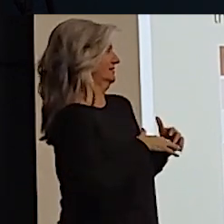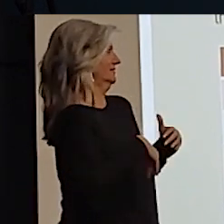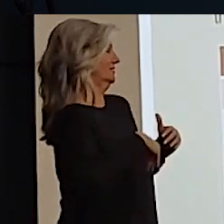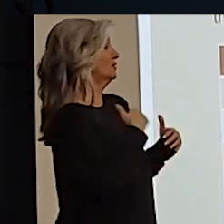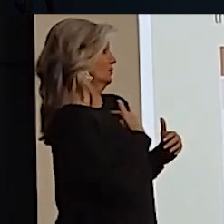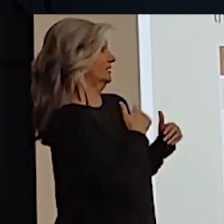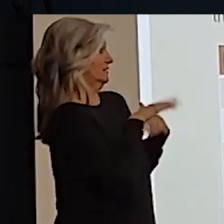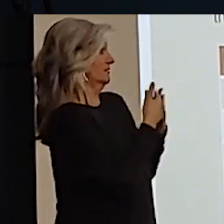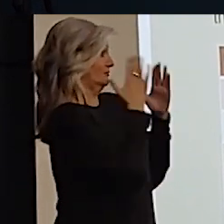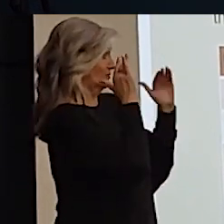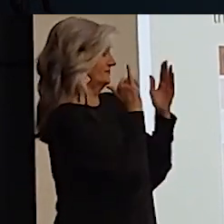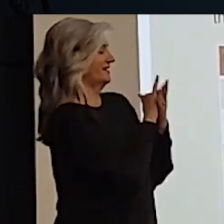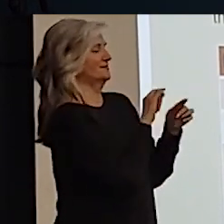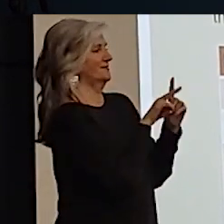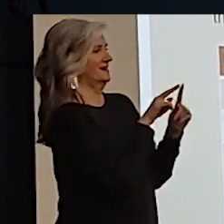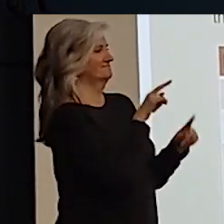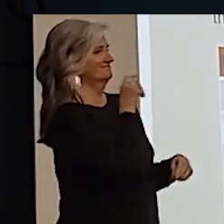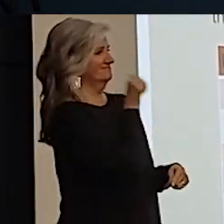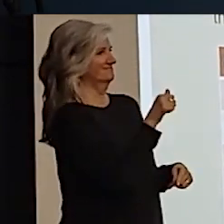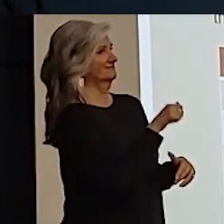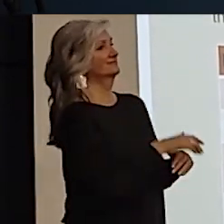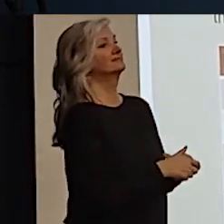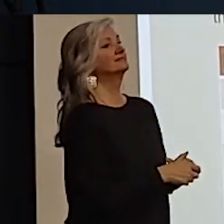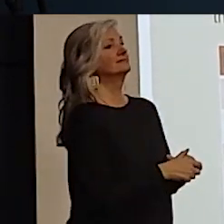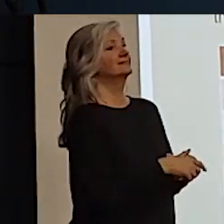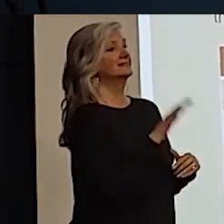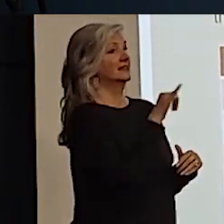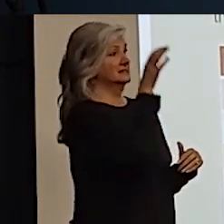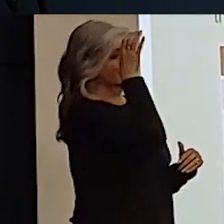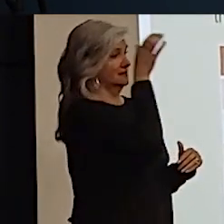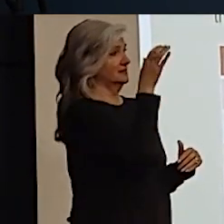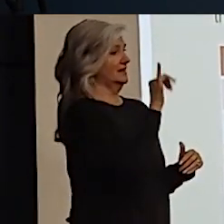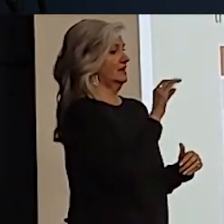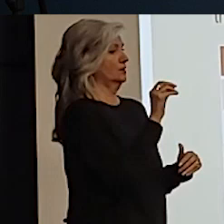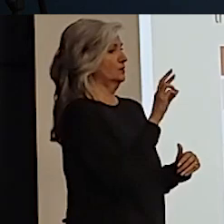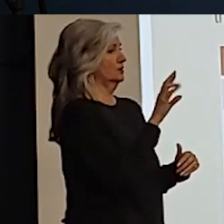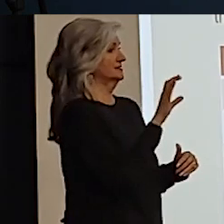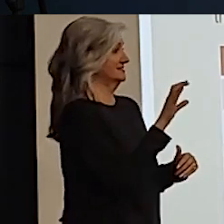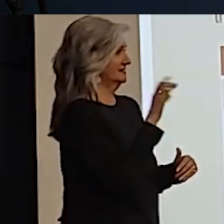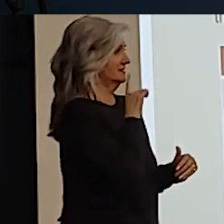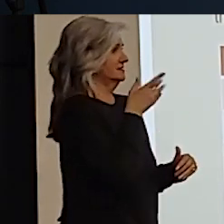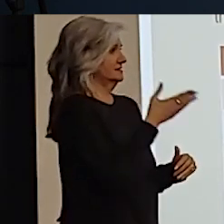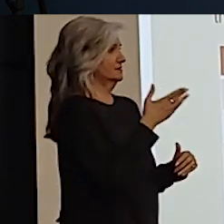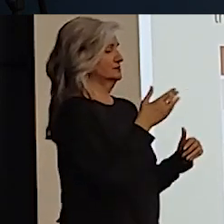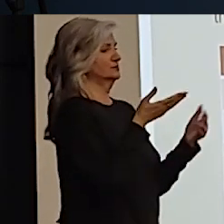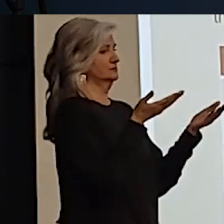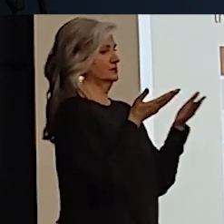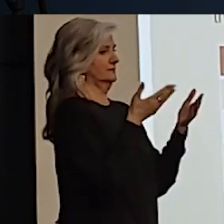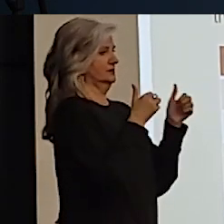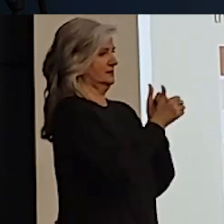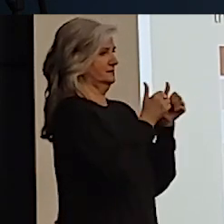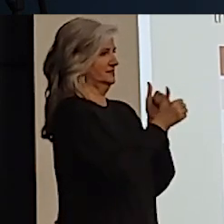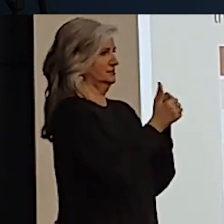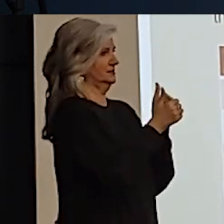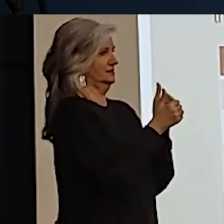hoped, but that's the general concept, is the IORC is there to serve as competition in the absence